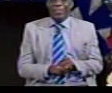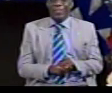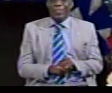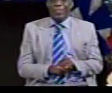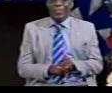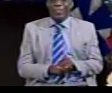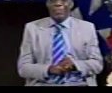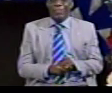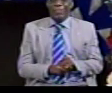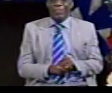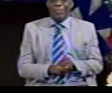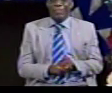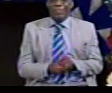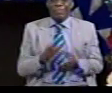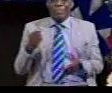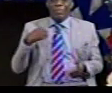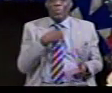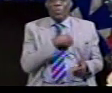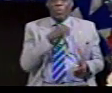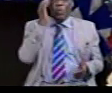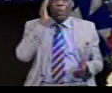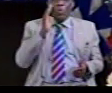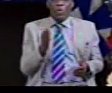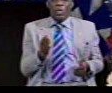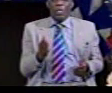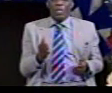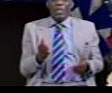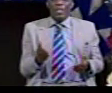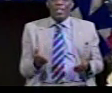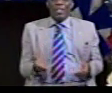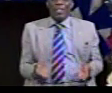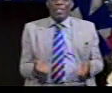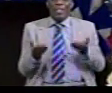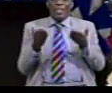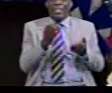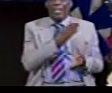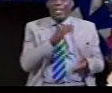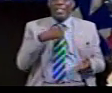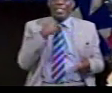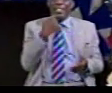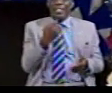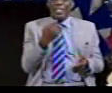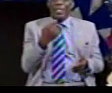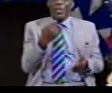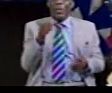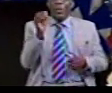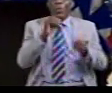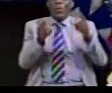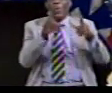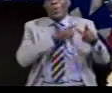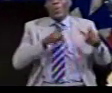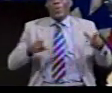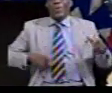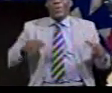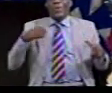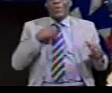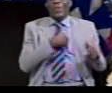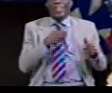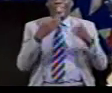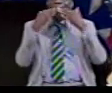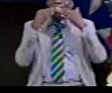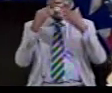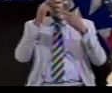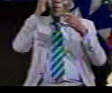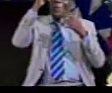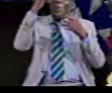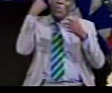We are going to rise up now to say, oh Lord, we thank you for the opportunity you have given to Cameroon. Nous allons nous lever pour dire